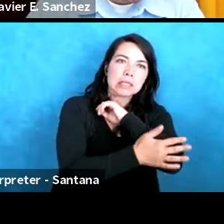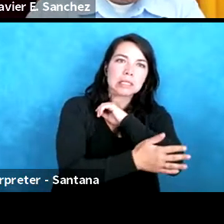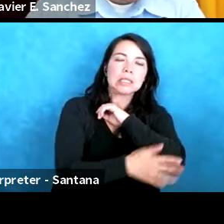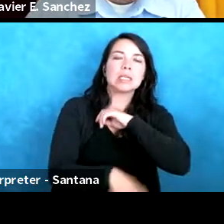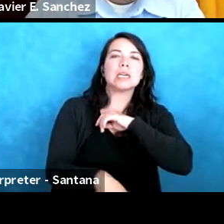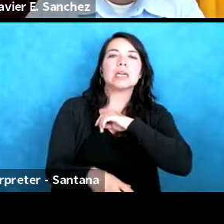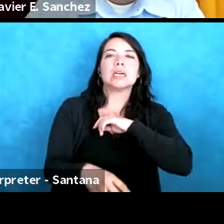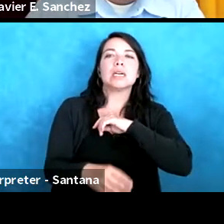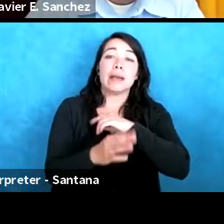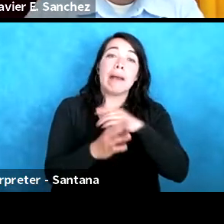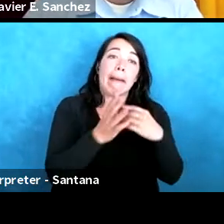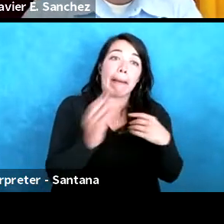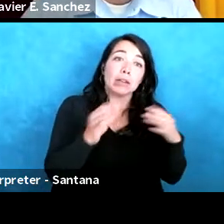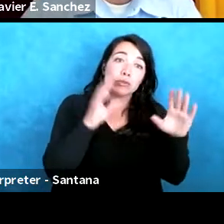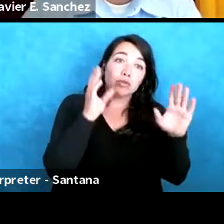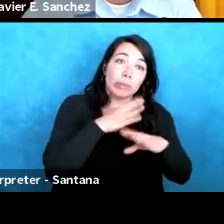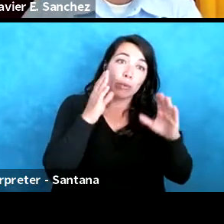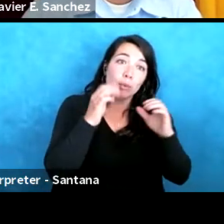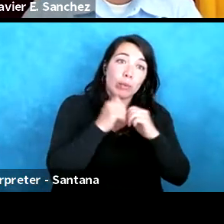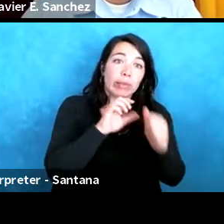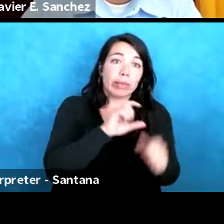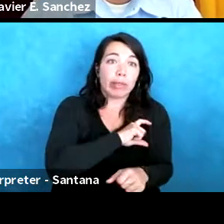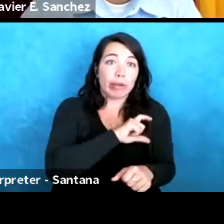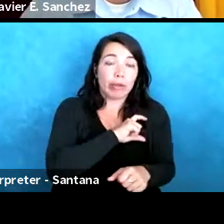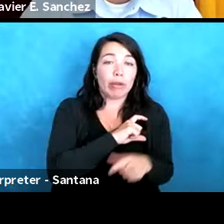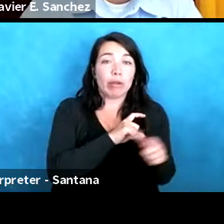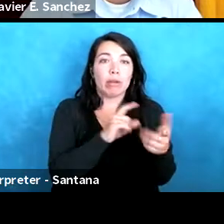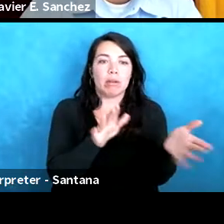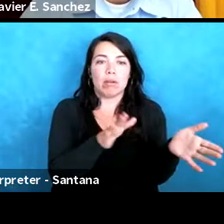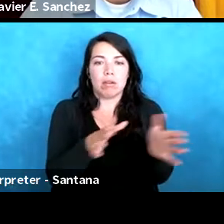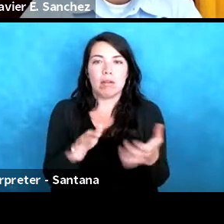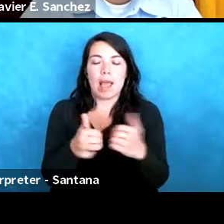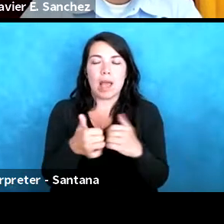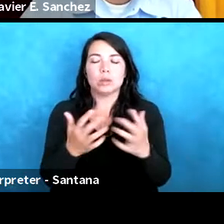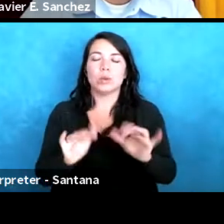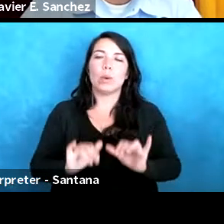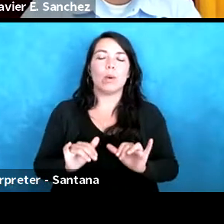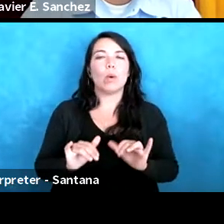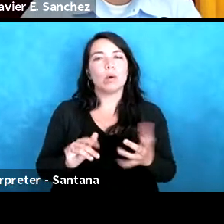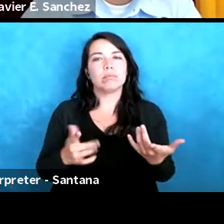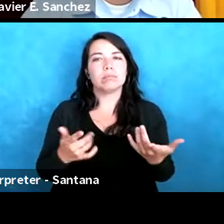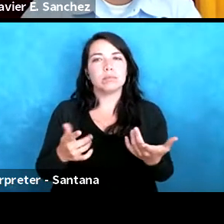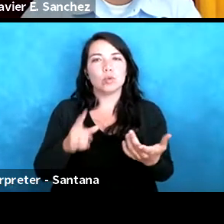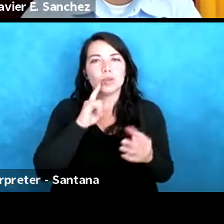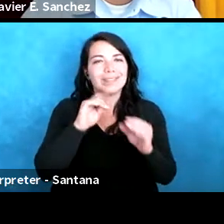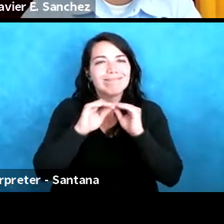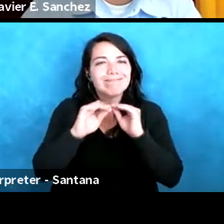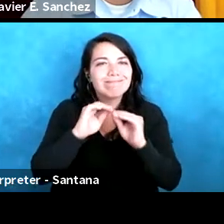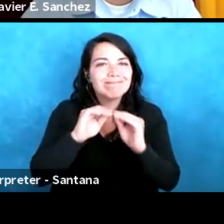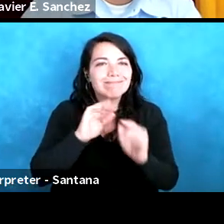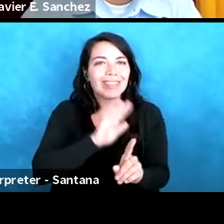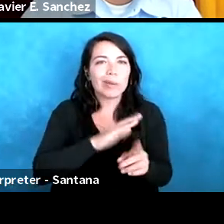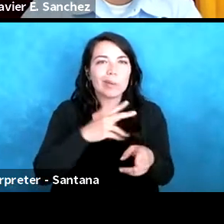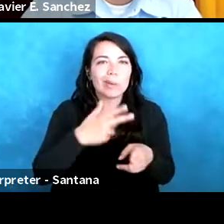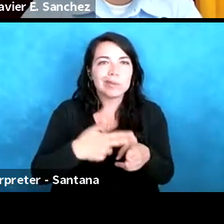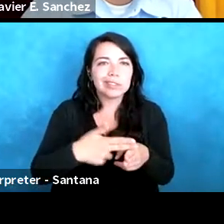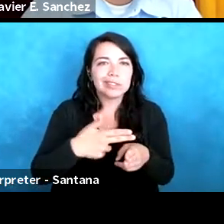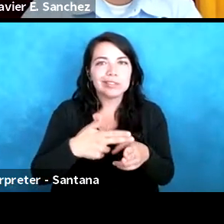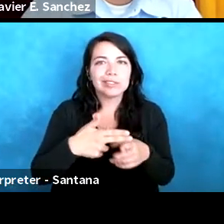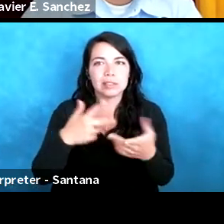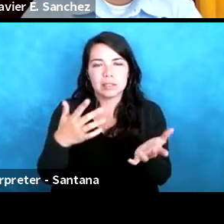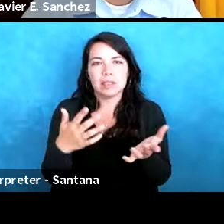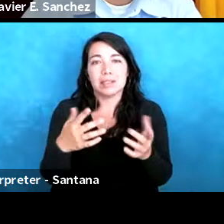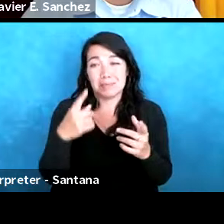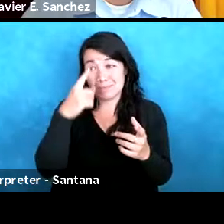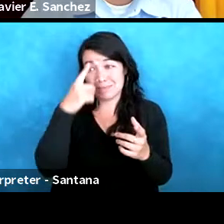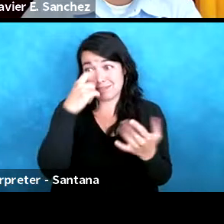top of it. And just with the pandemic alone, people are having a hard time paying for the regular